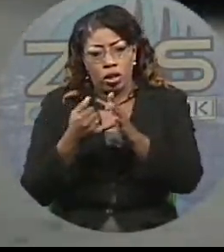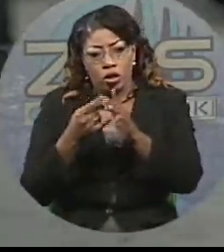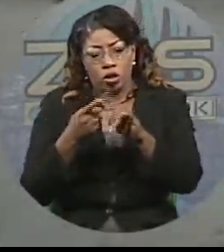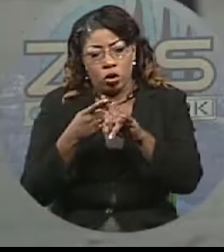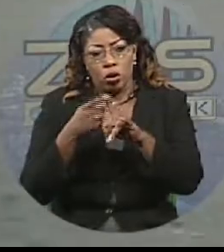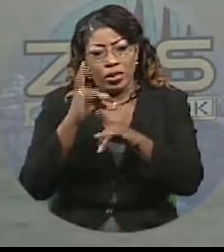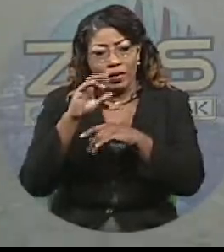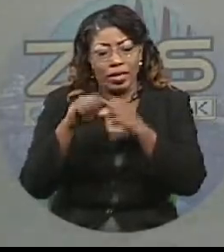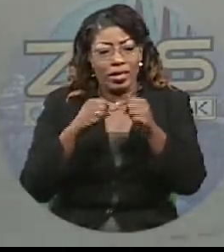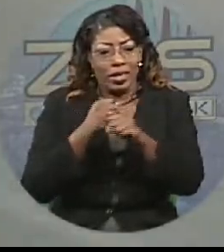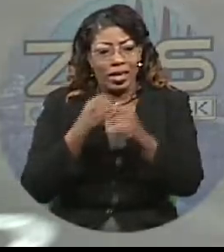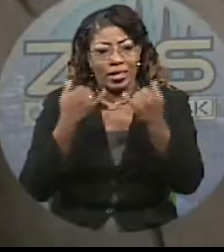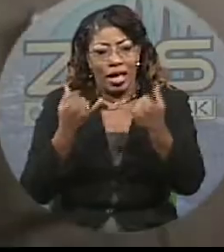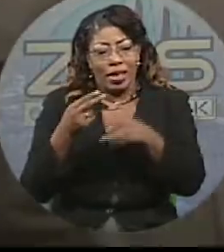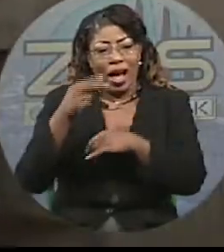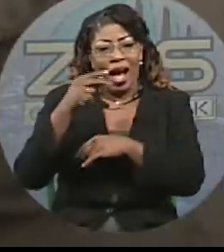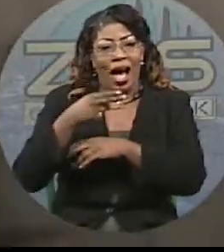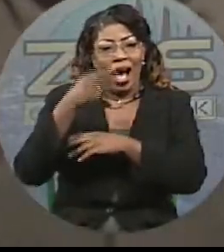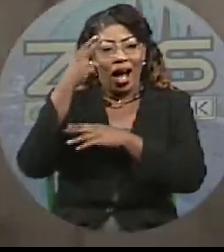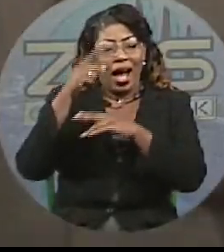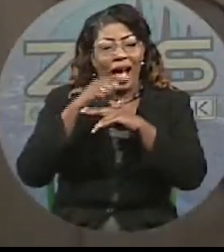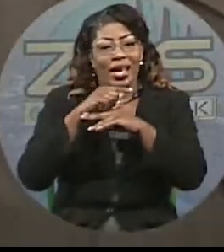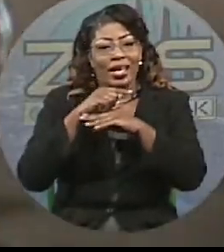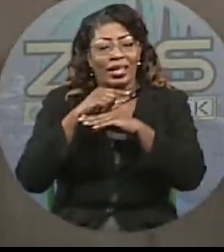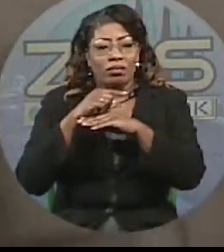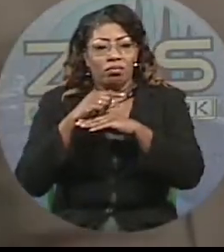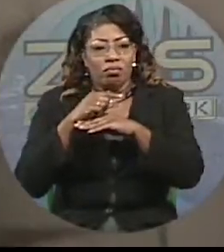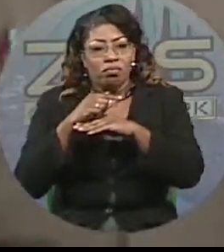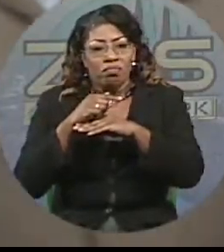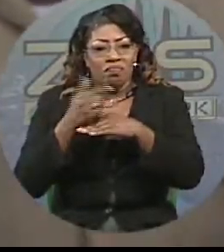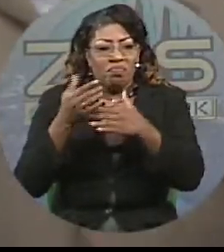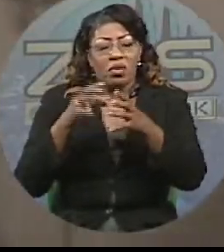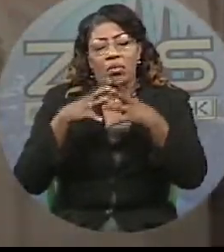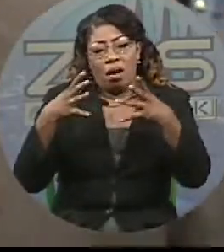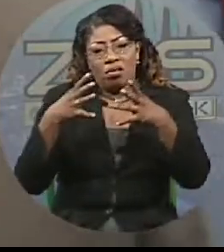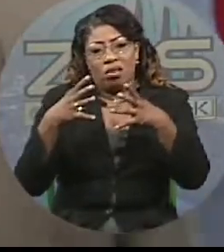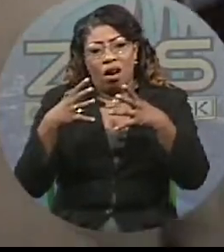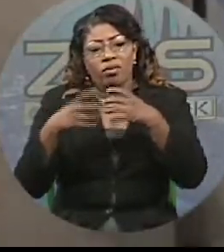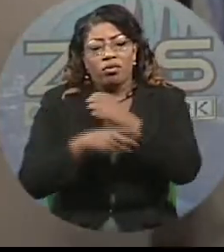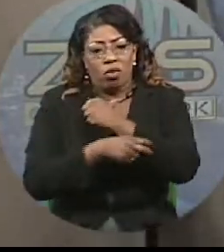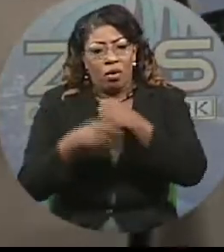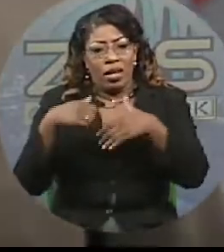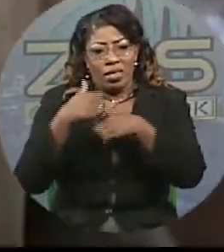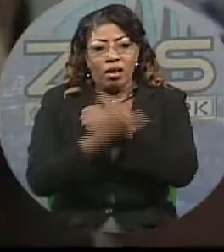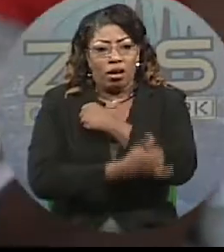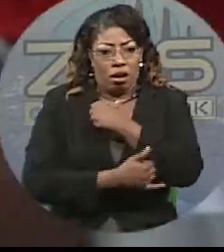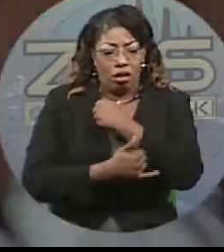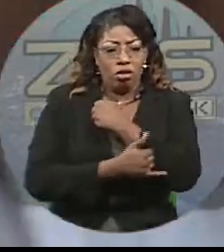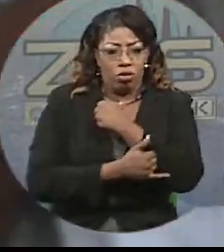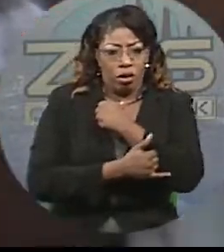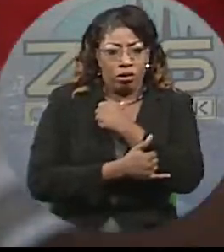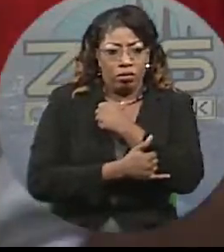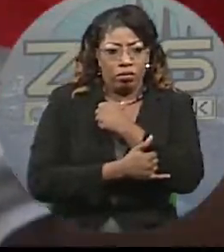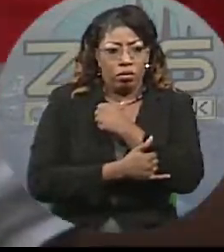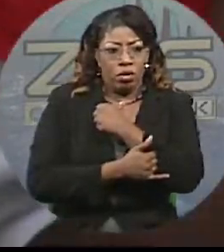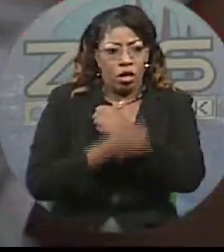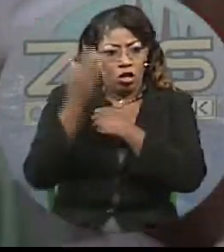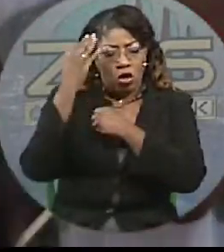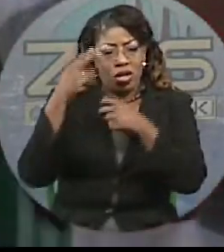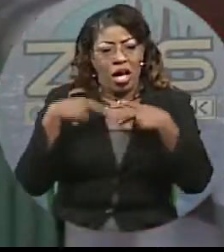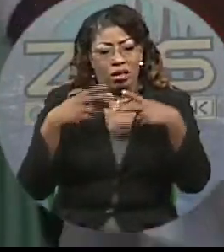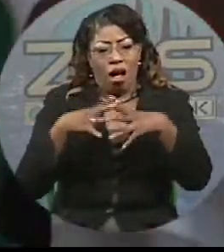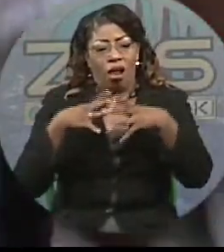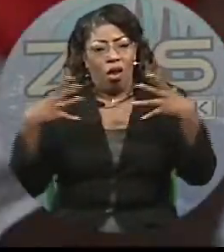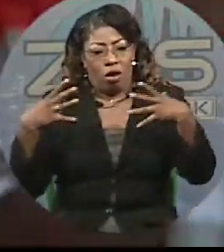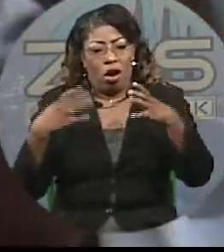of burglary in the country and the fact that Knowles has shown no remorse. Turner also cited Knowles' extensive criminal record and the